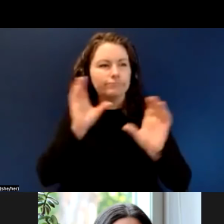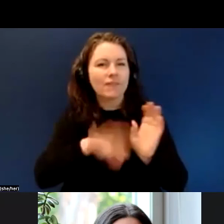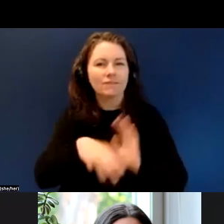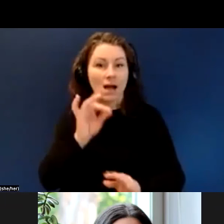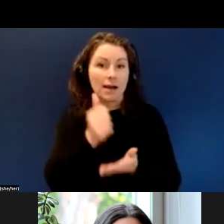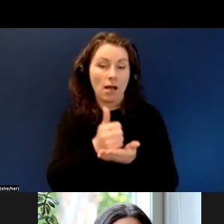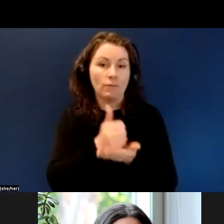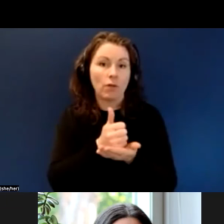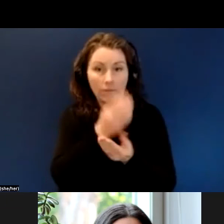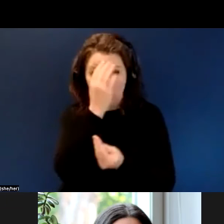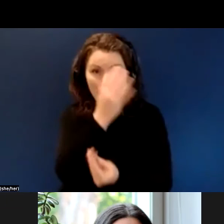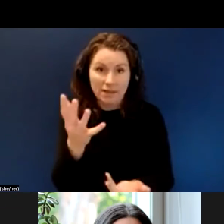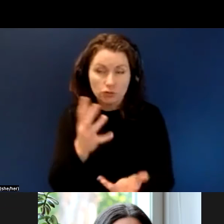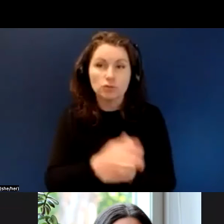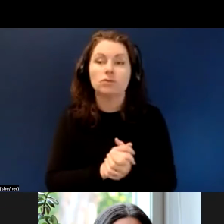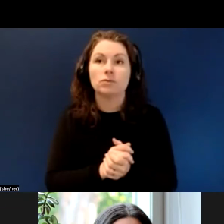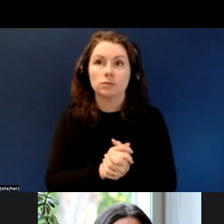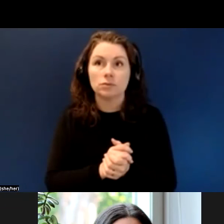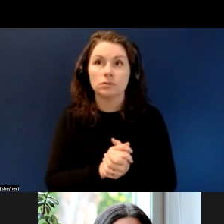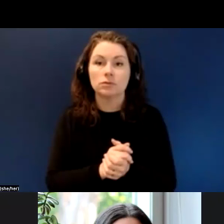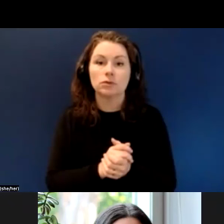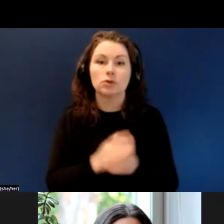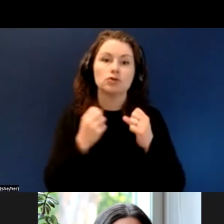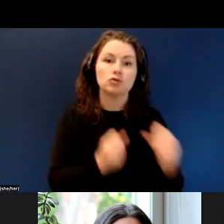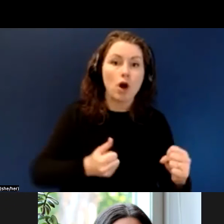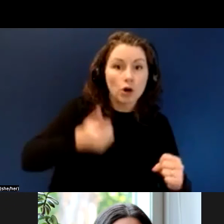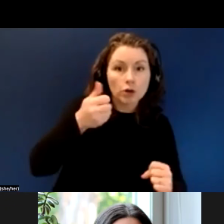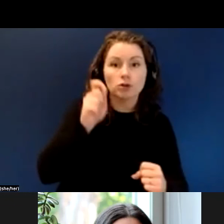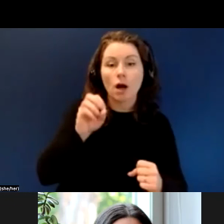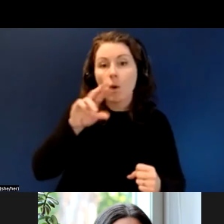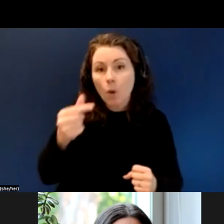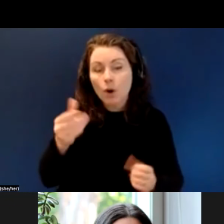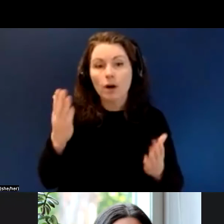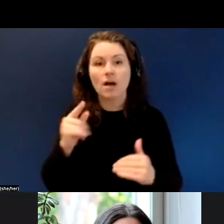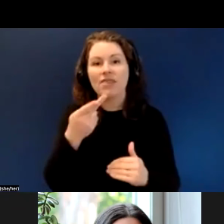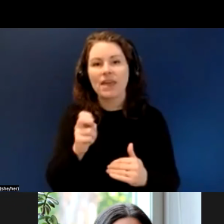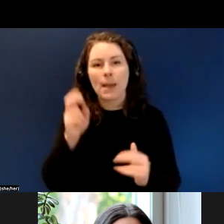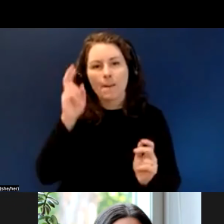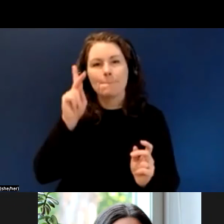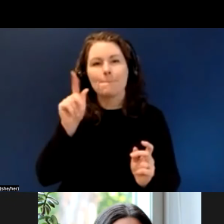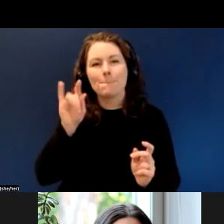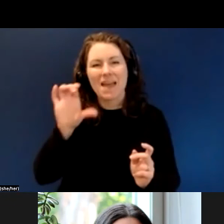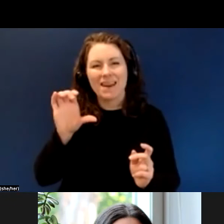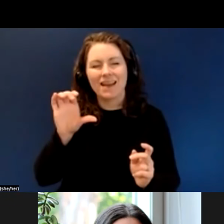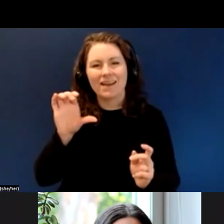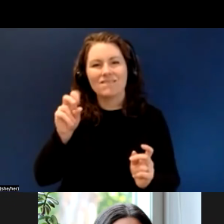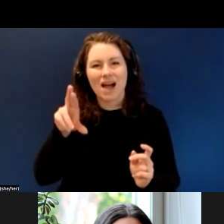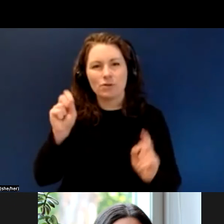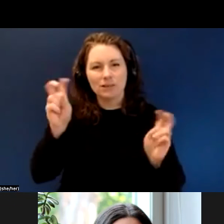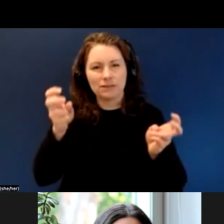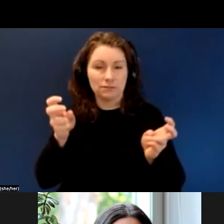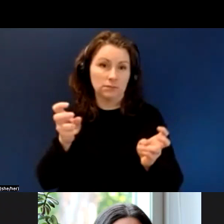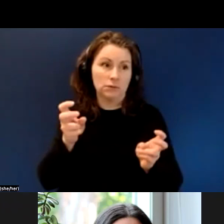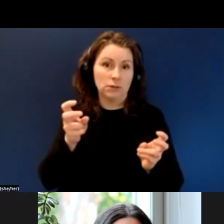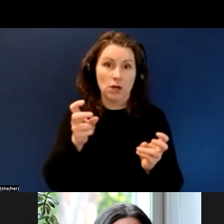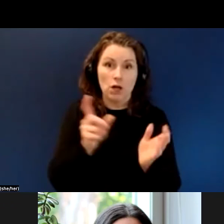helpful information. Stronger.org, the panic virus, which was written by a journalist and not a scientist, which is